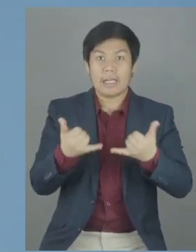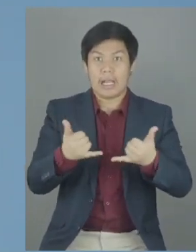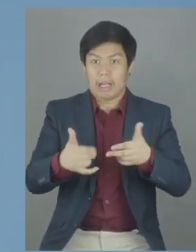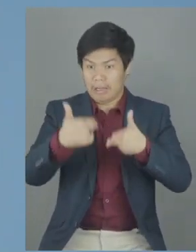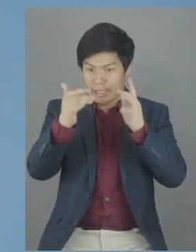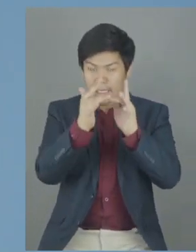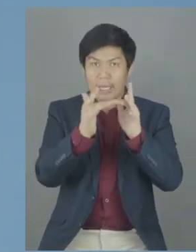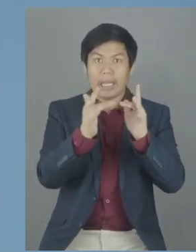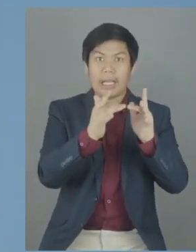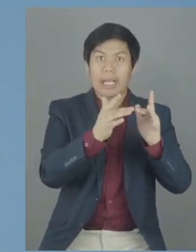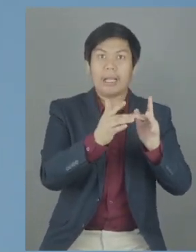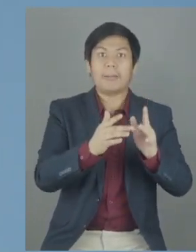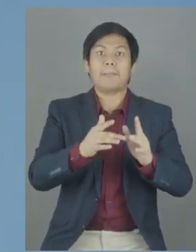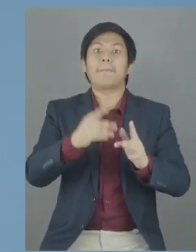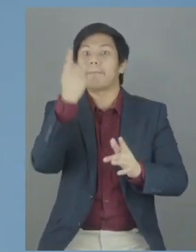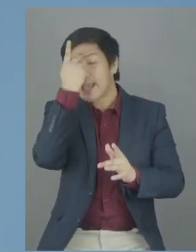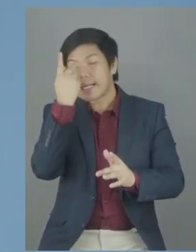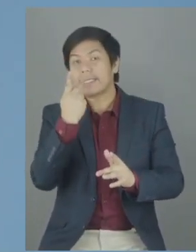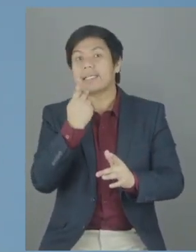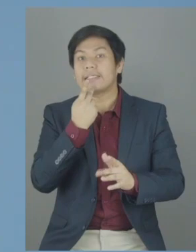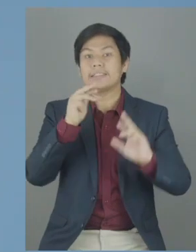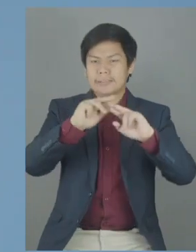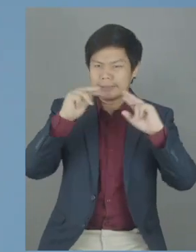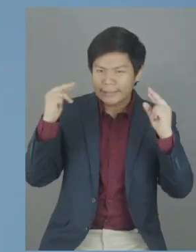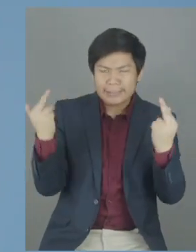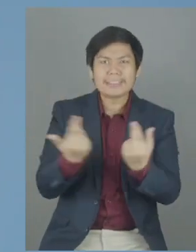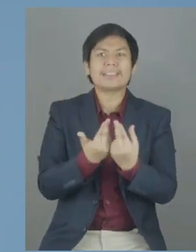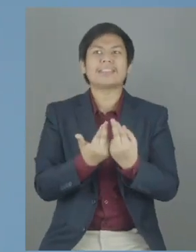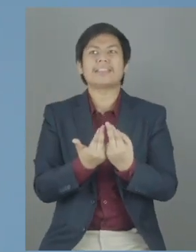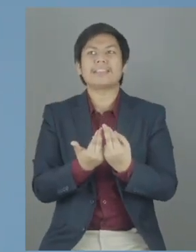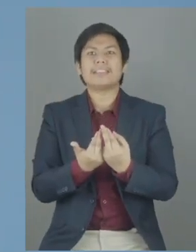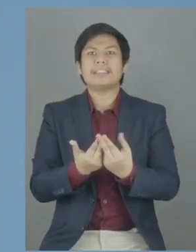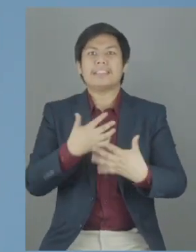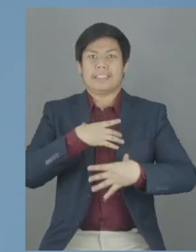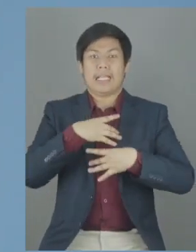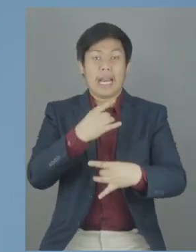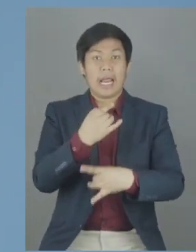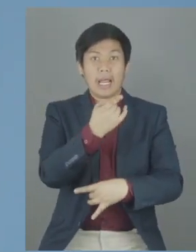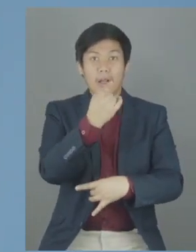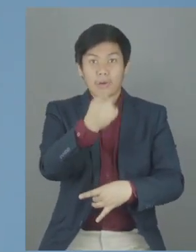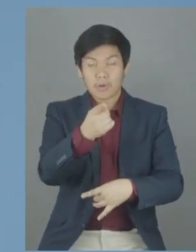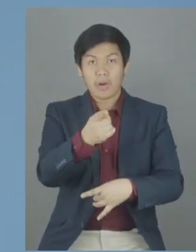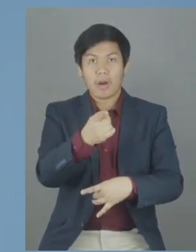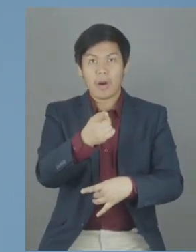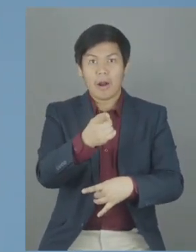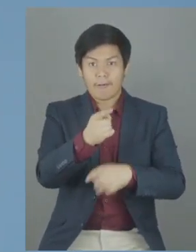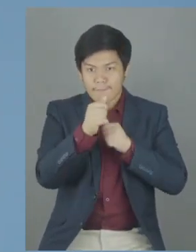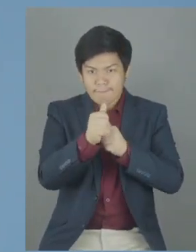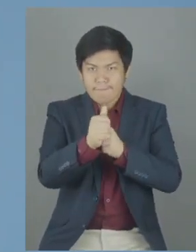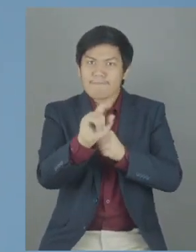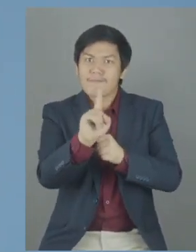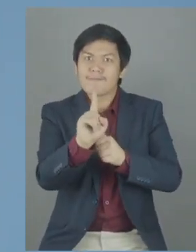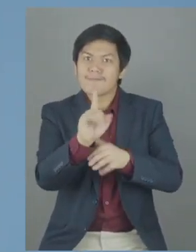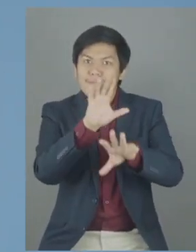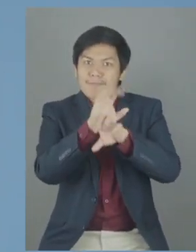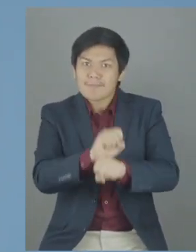even, parents, relatives, want you to be a certain kind of way.